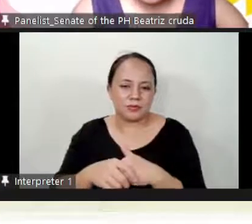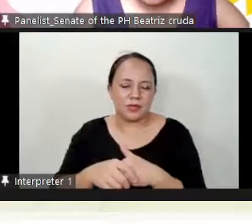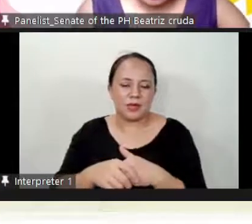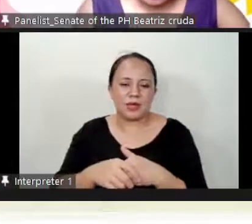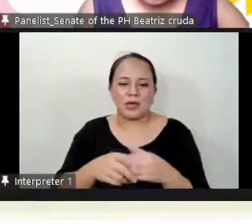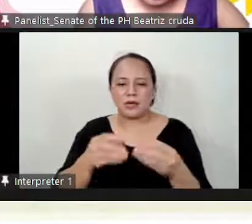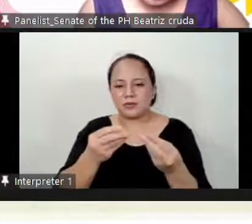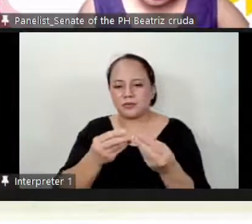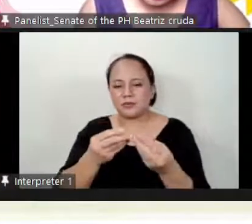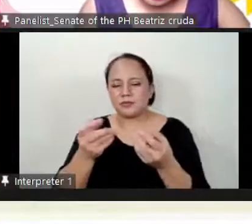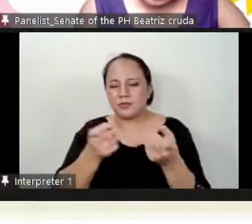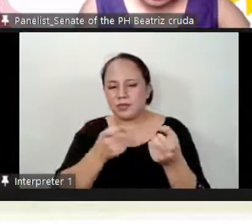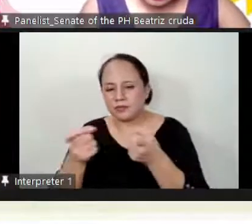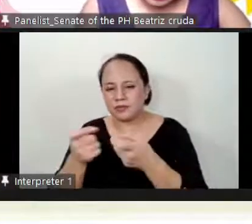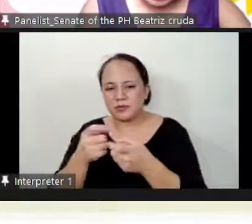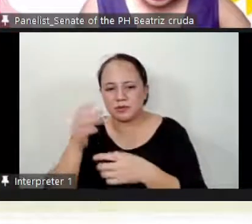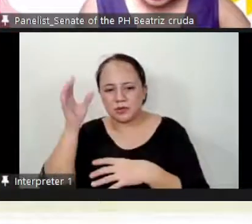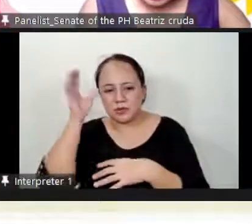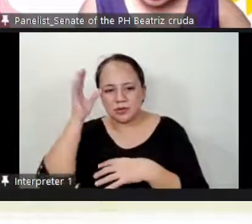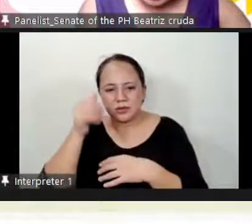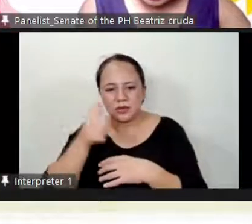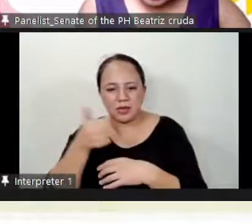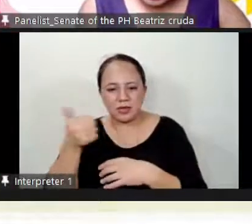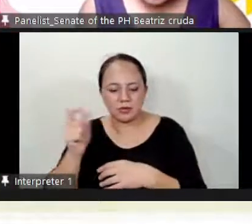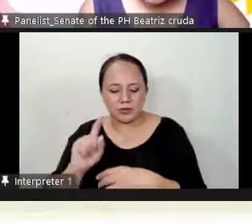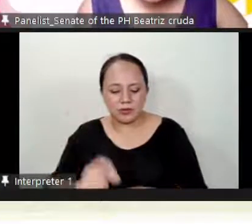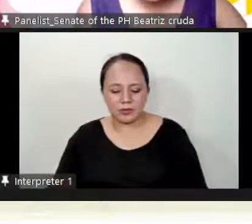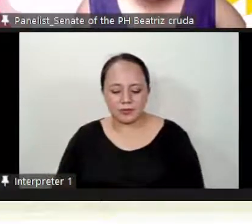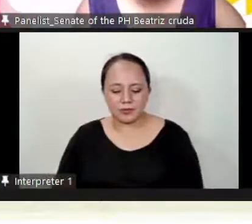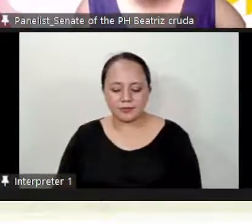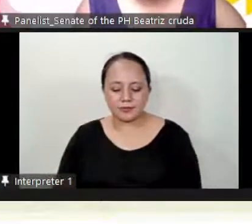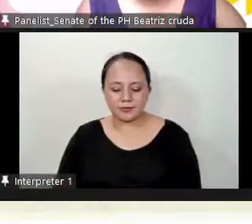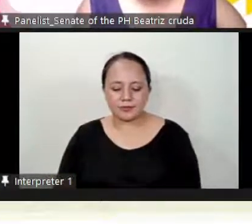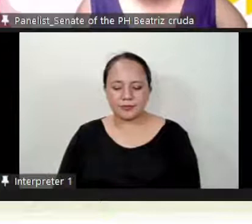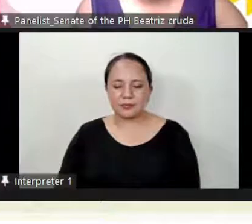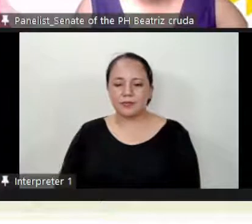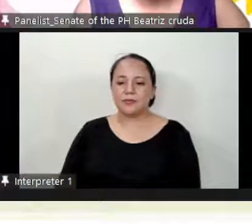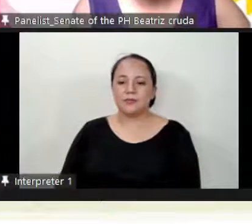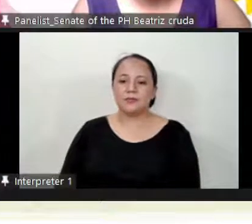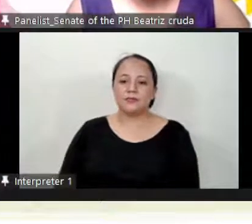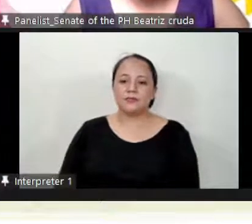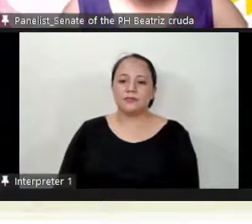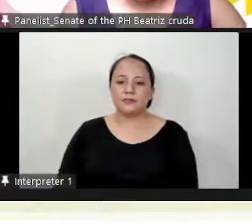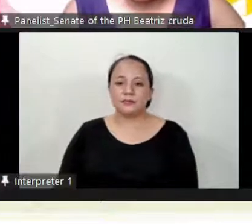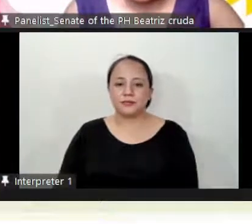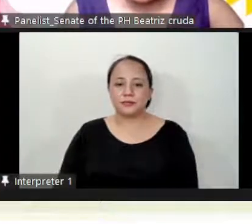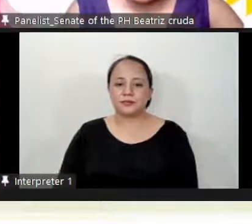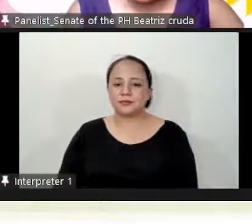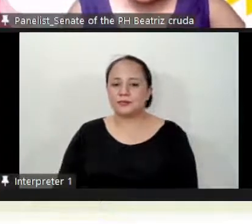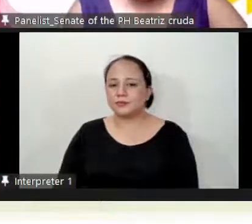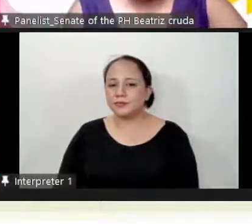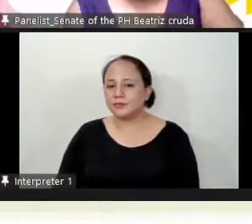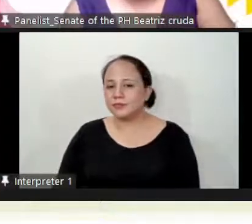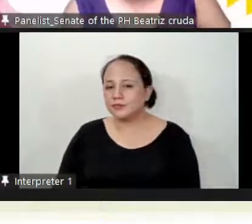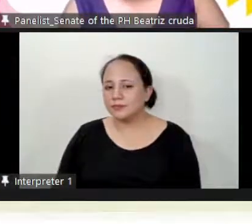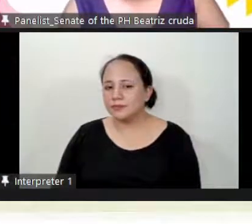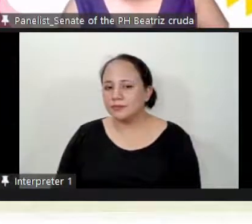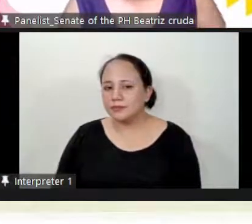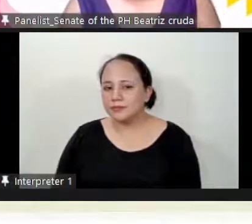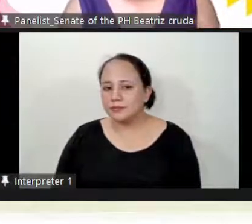managing cancers. Another thing is on messaging. How do